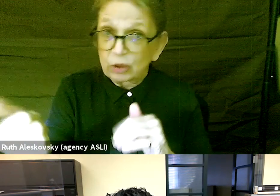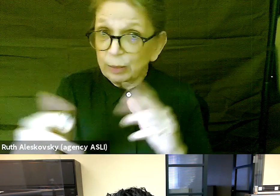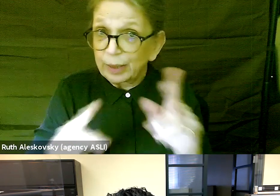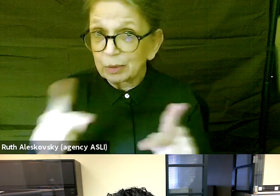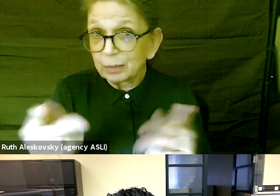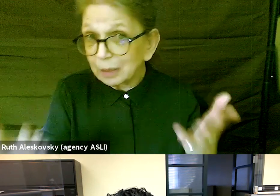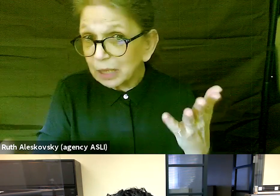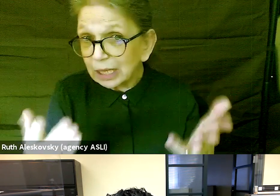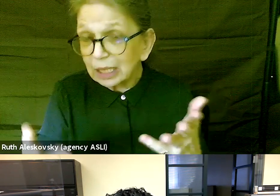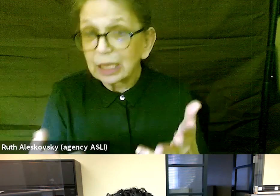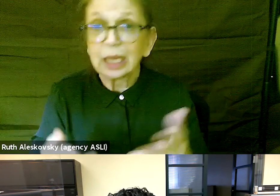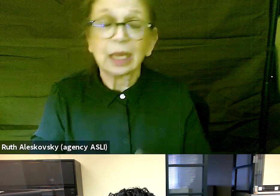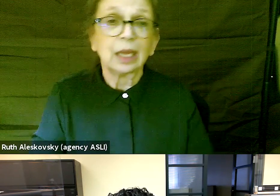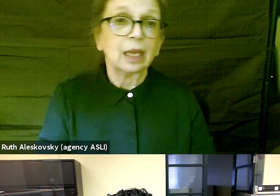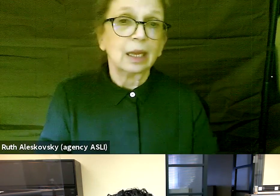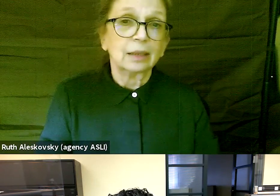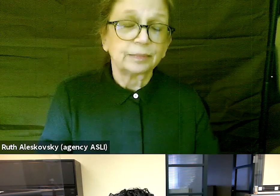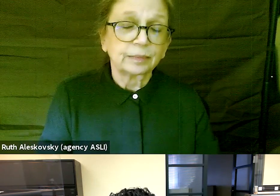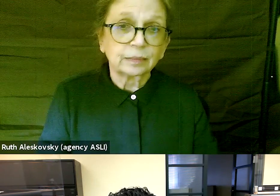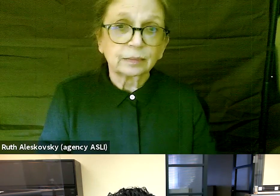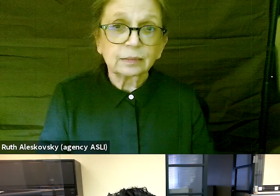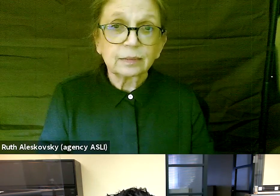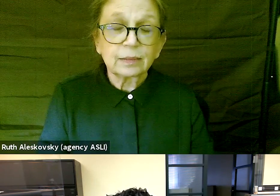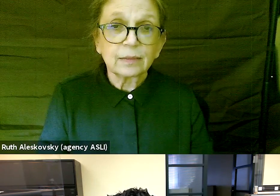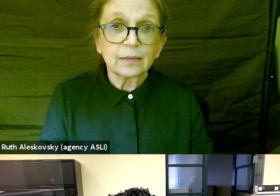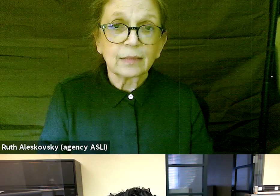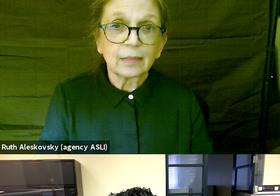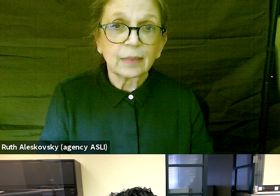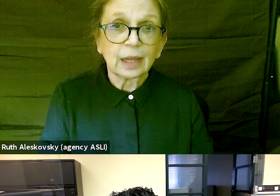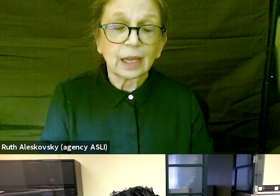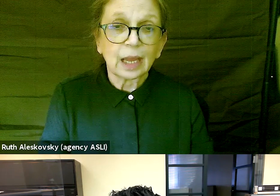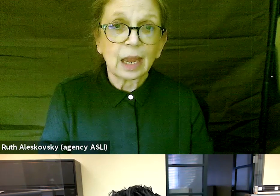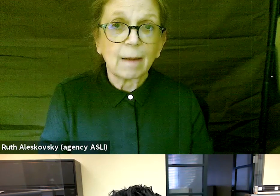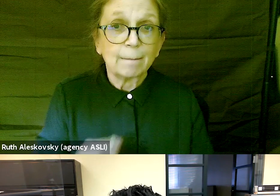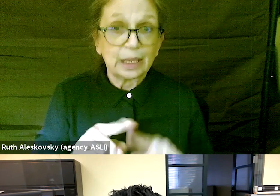I guess most people in my situation, if that makes any sense. But